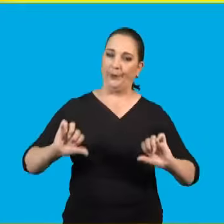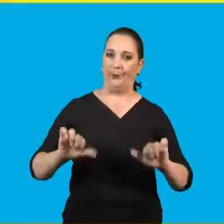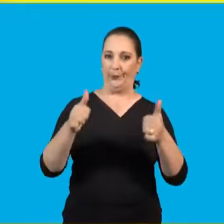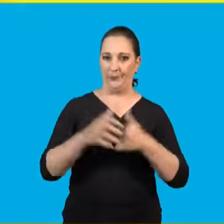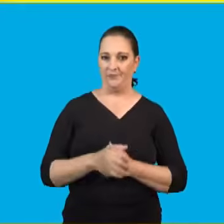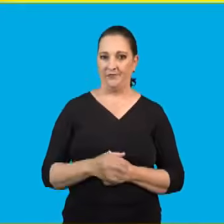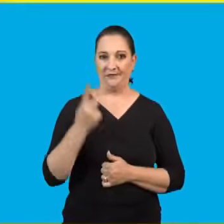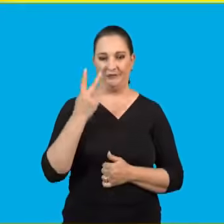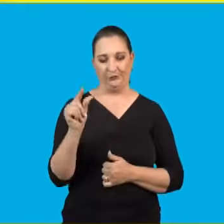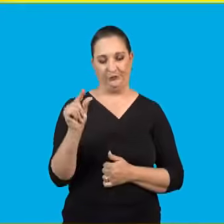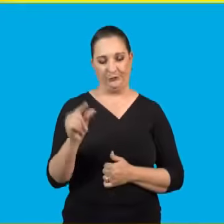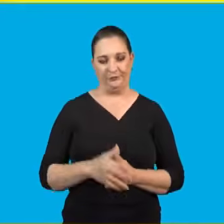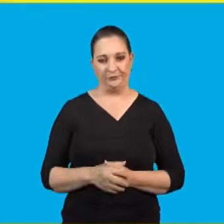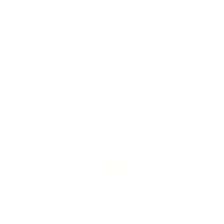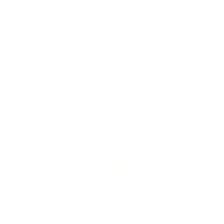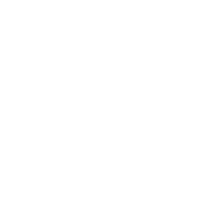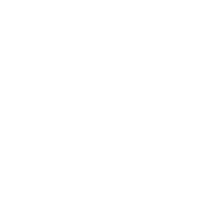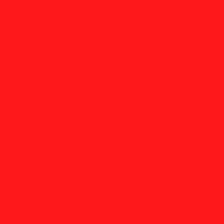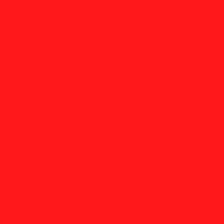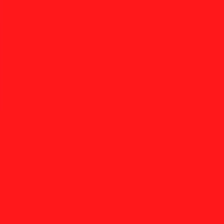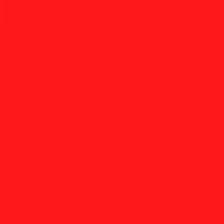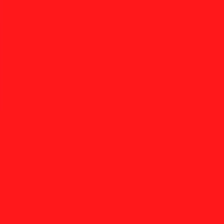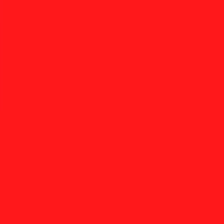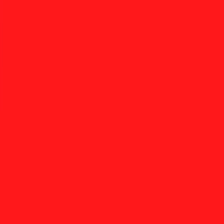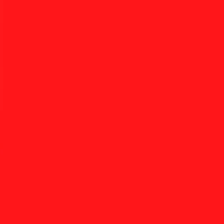see you straight after the break.